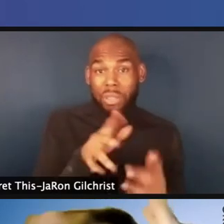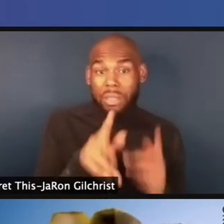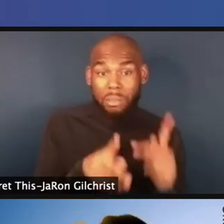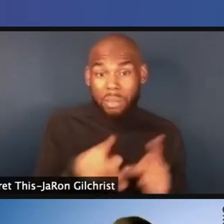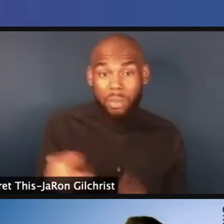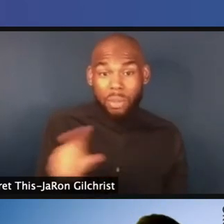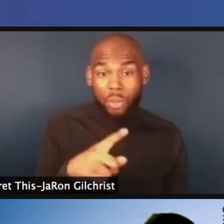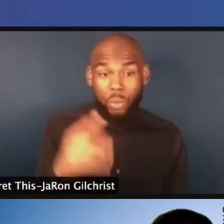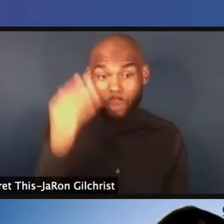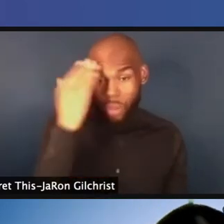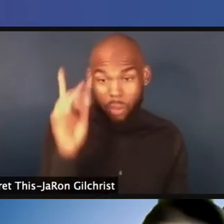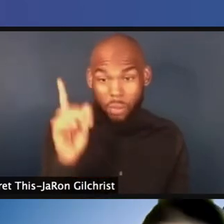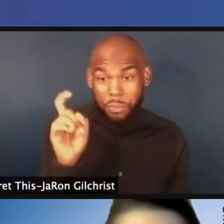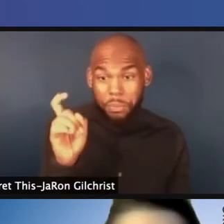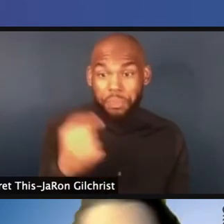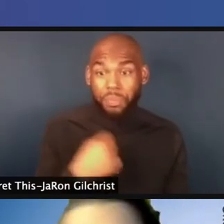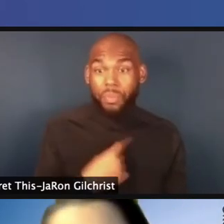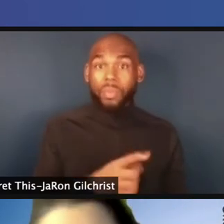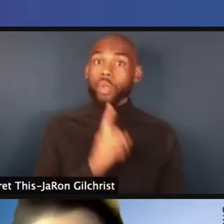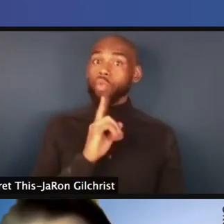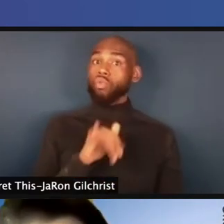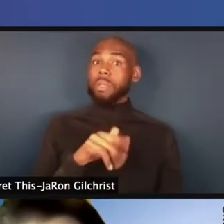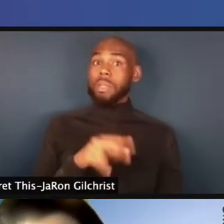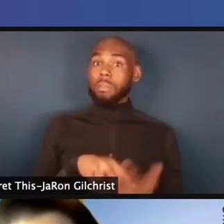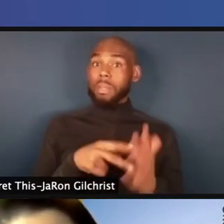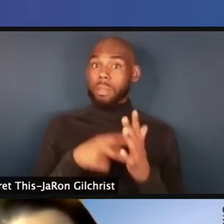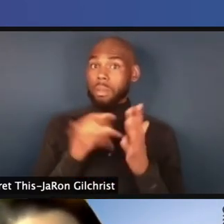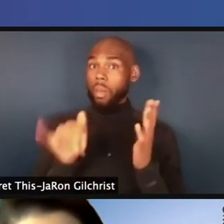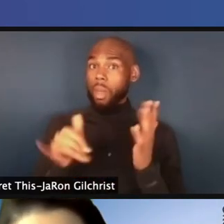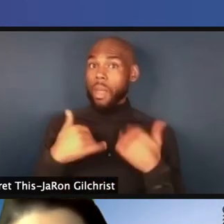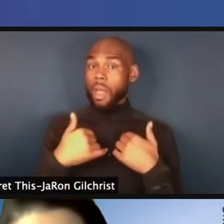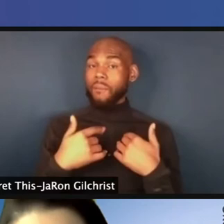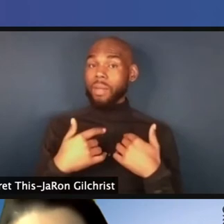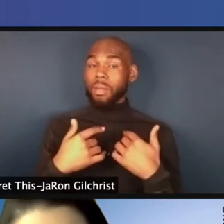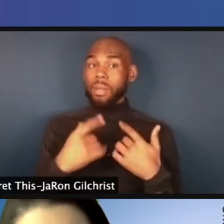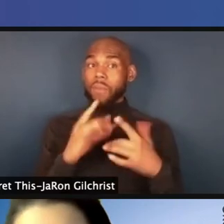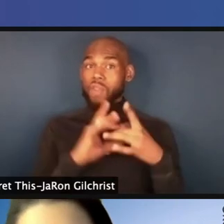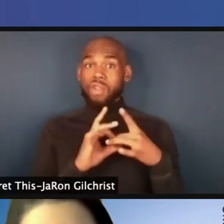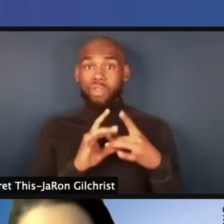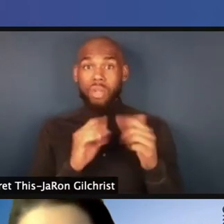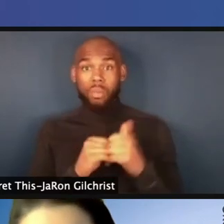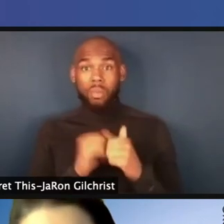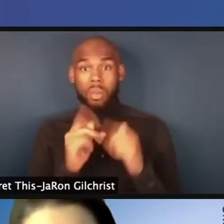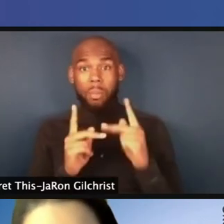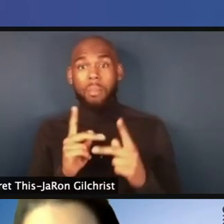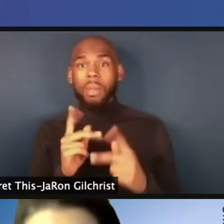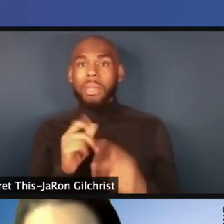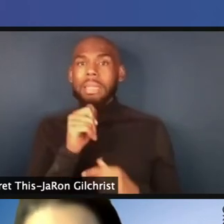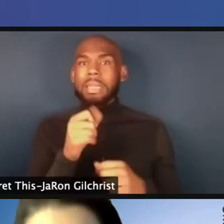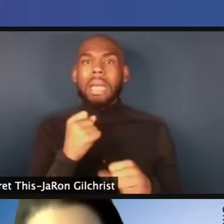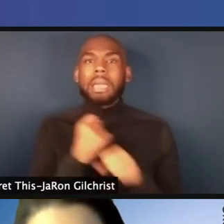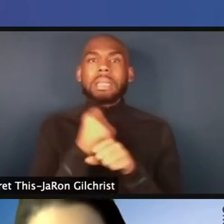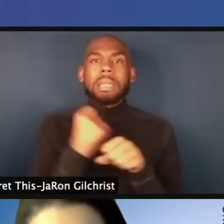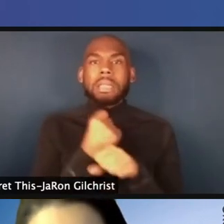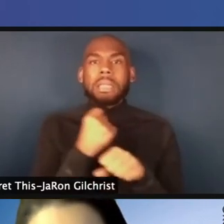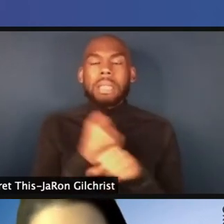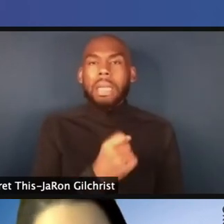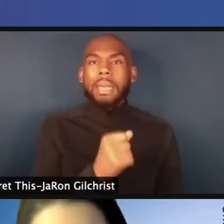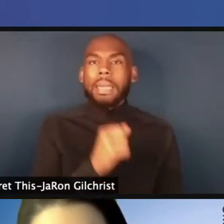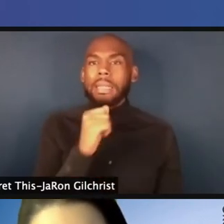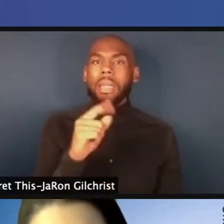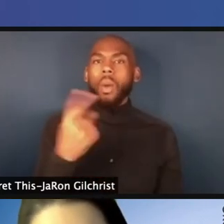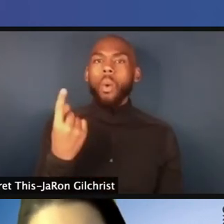I mean, and I really mean that. I mean, like, having a living relationship with Indigenous people so that it is not a statistic, it is not land